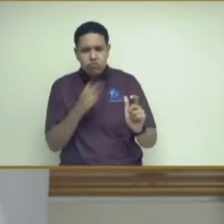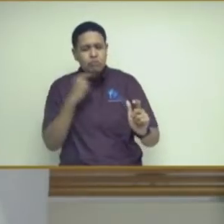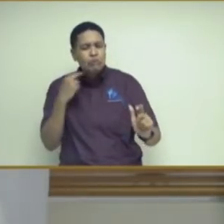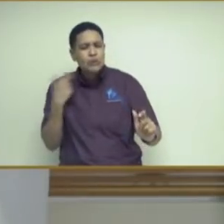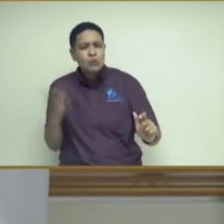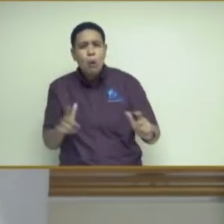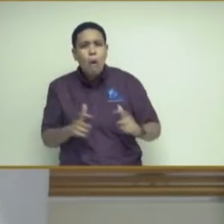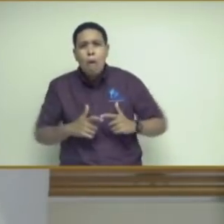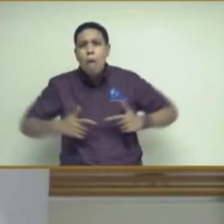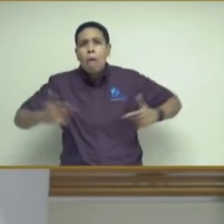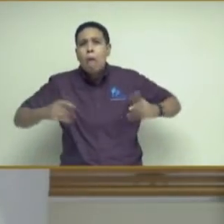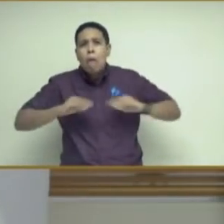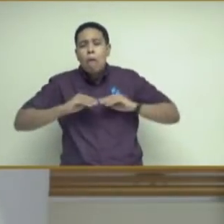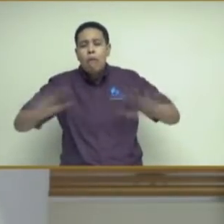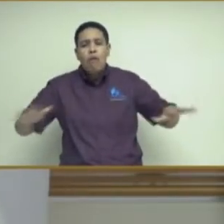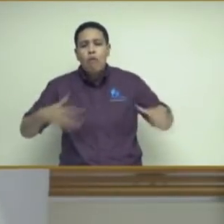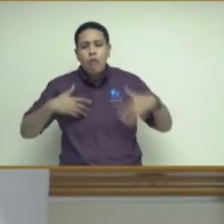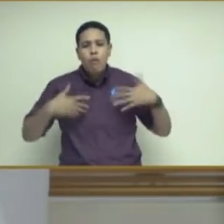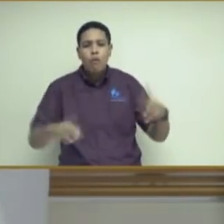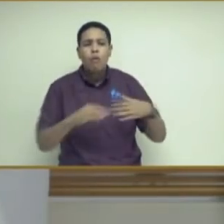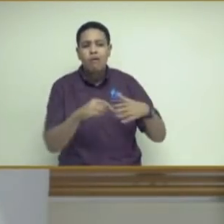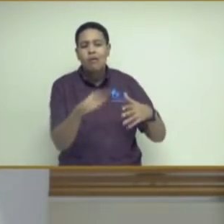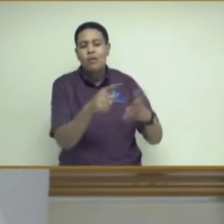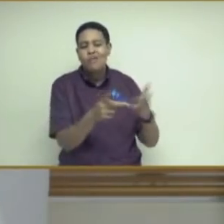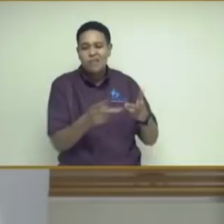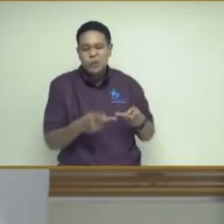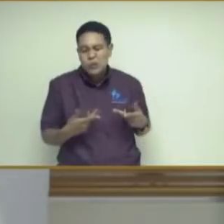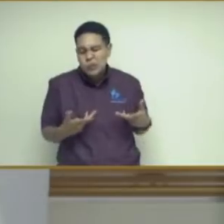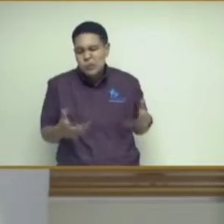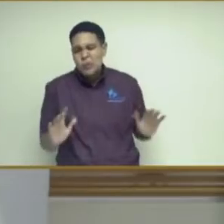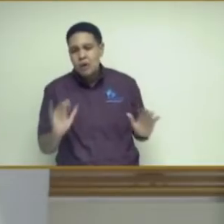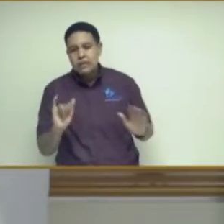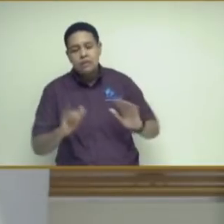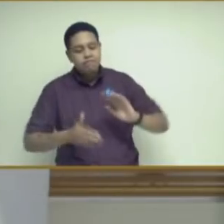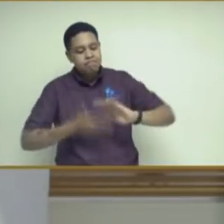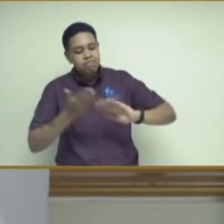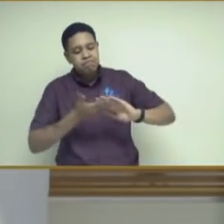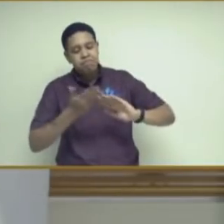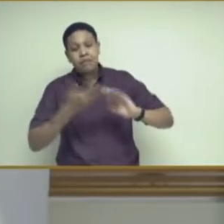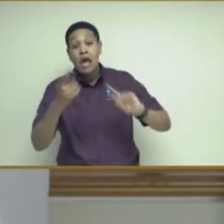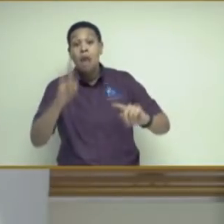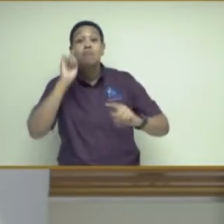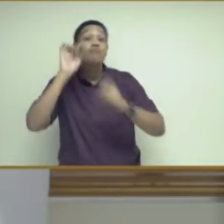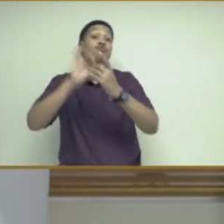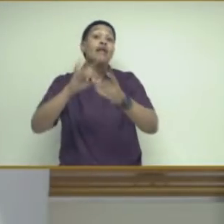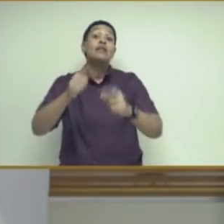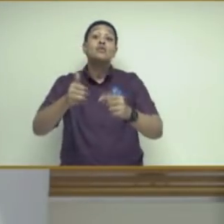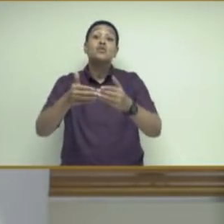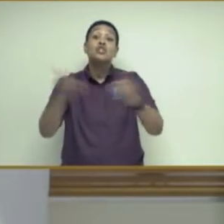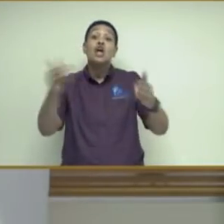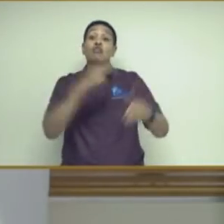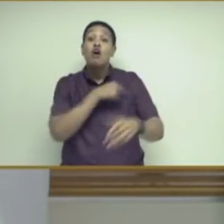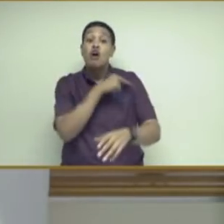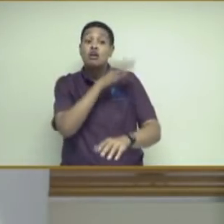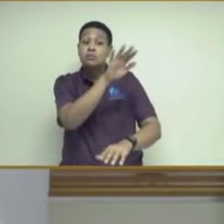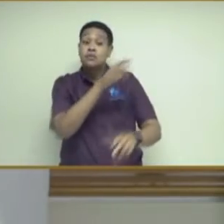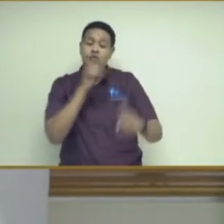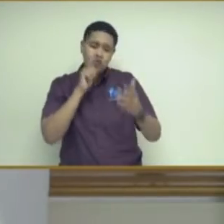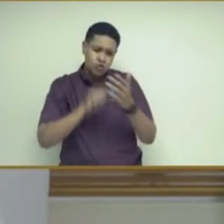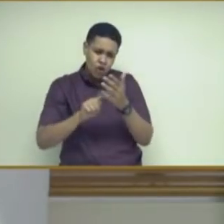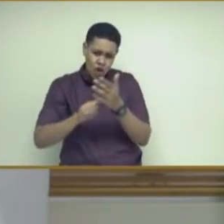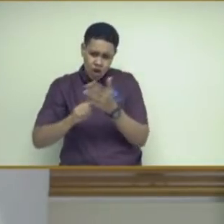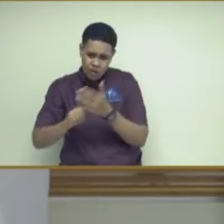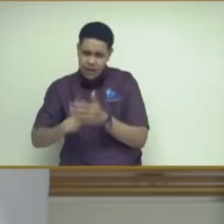of spread within those facilities, and that continues. In terms of the general hospital